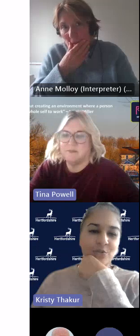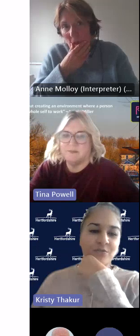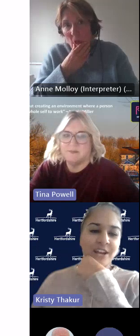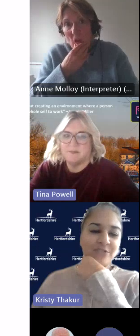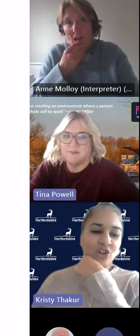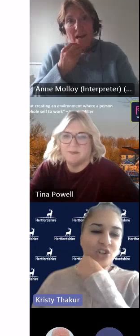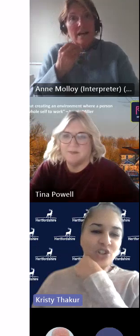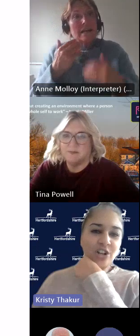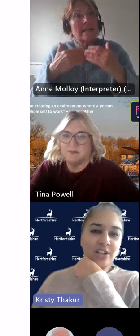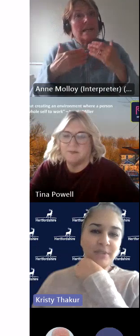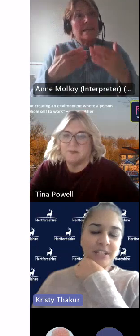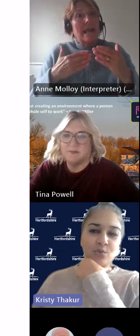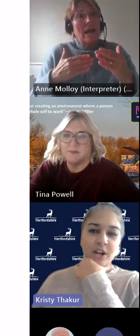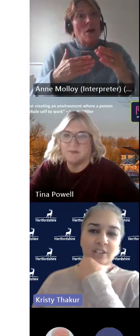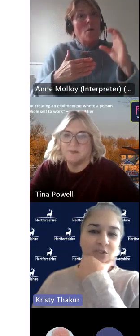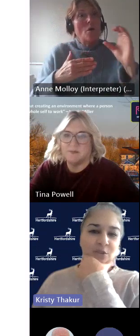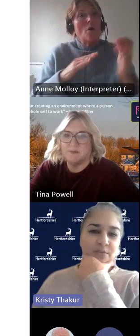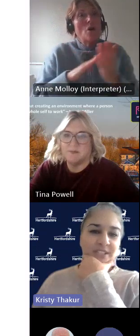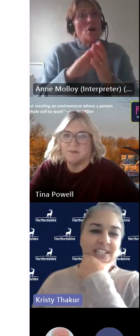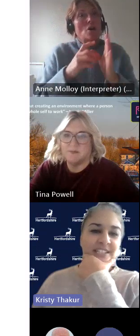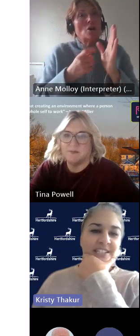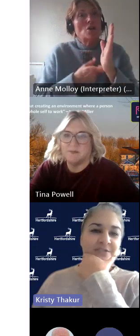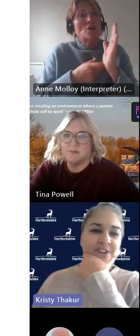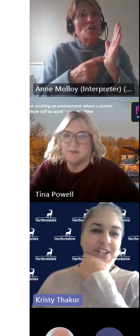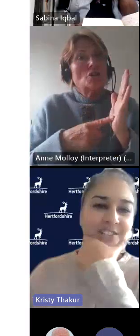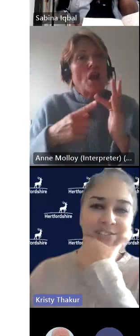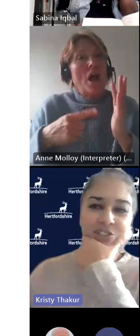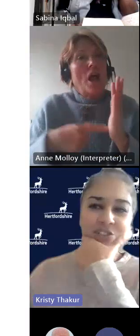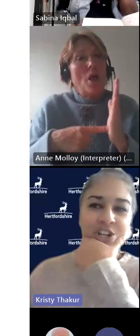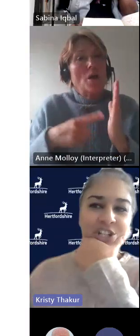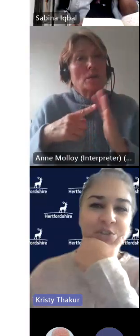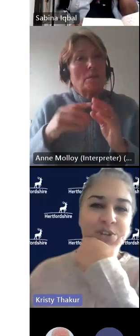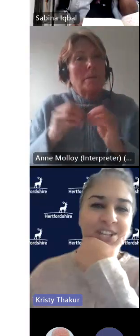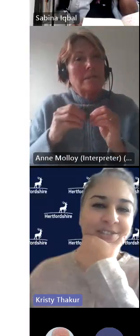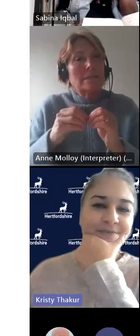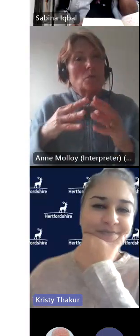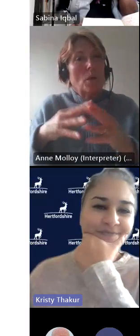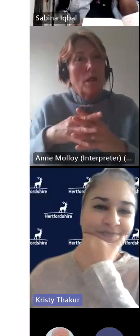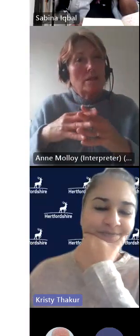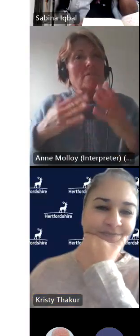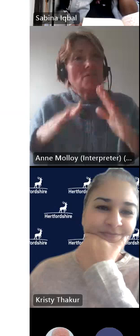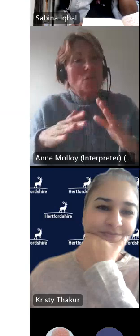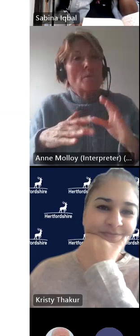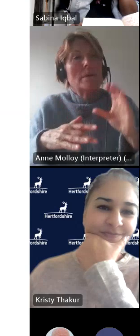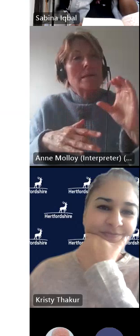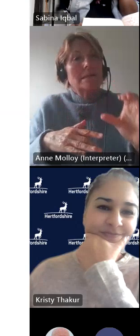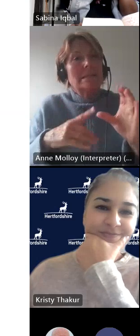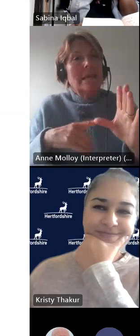Thank you. We've now got Charlotte Blizzard Welsh from Citizens Advice. Charlotte, are you with us?